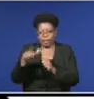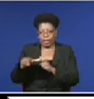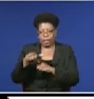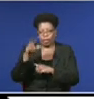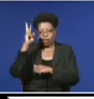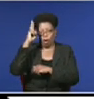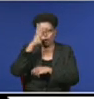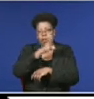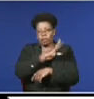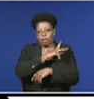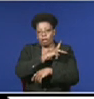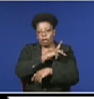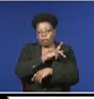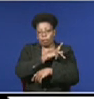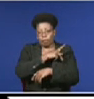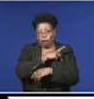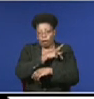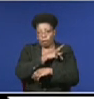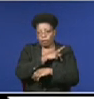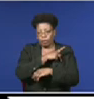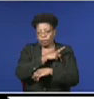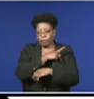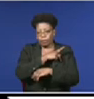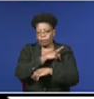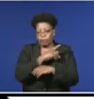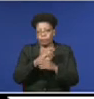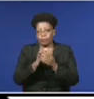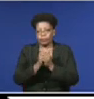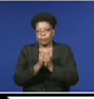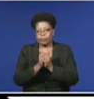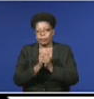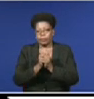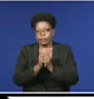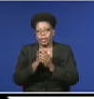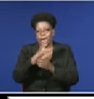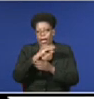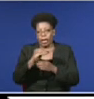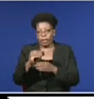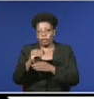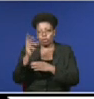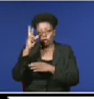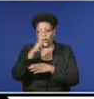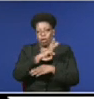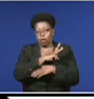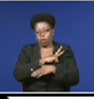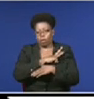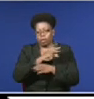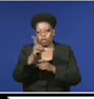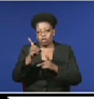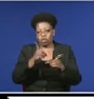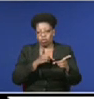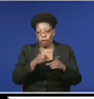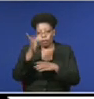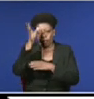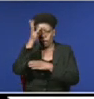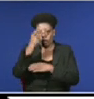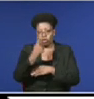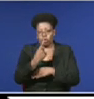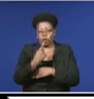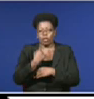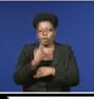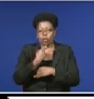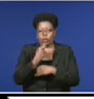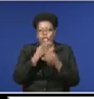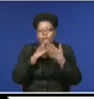Robert Palmer on Addicted to Love, Fame, and the Third World. As for Roker Williams, she described her father as one who was